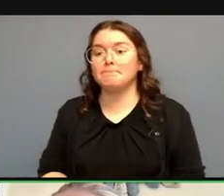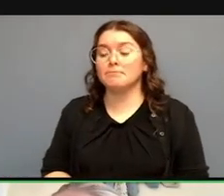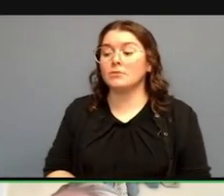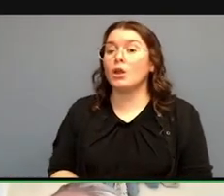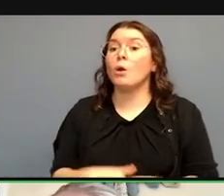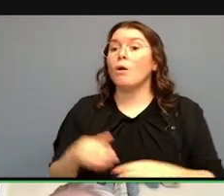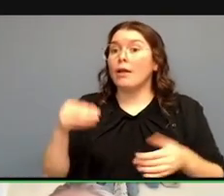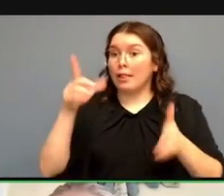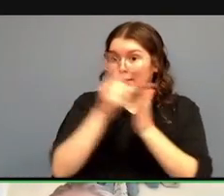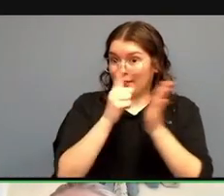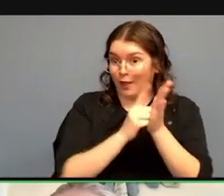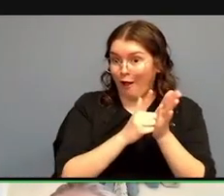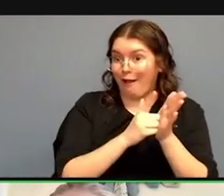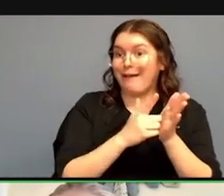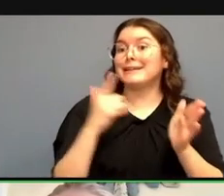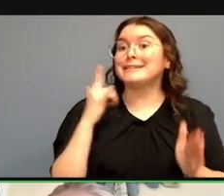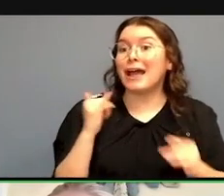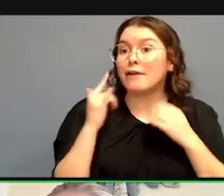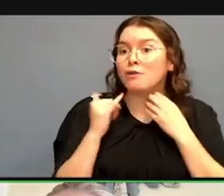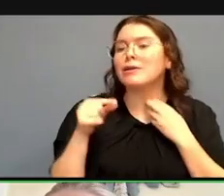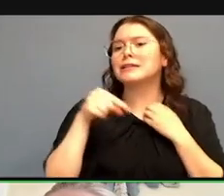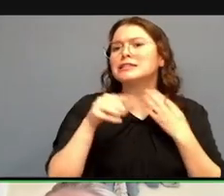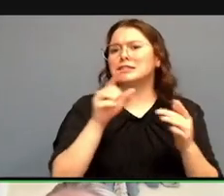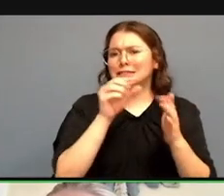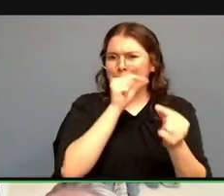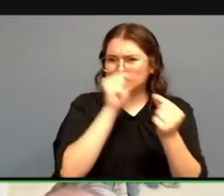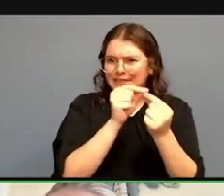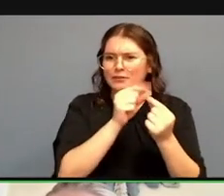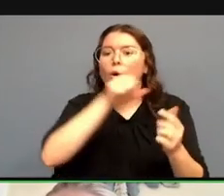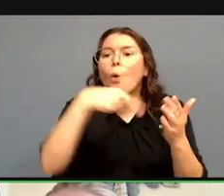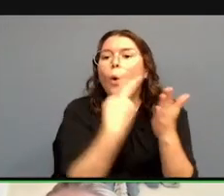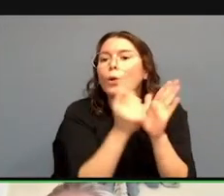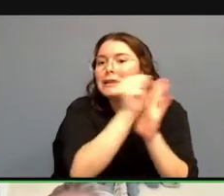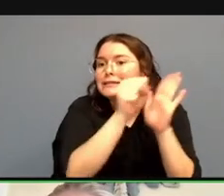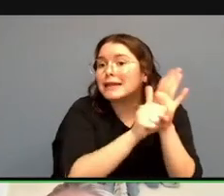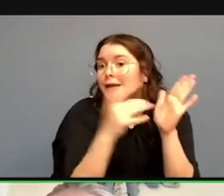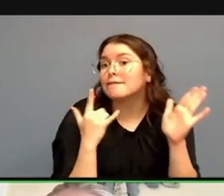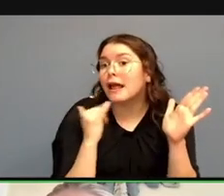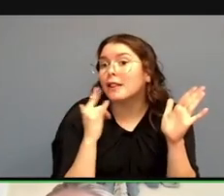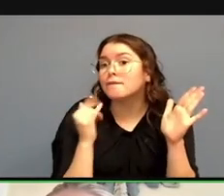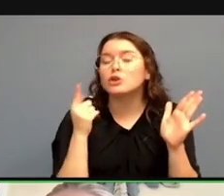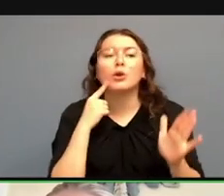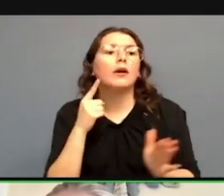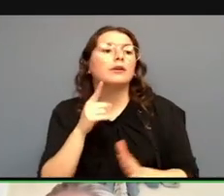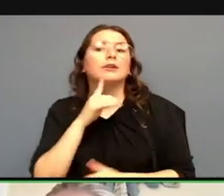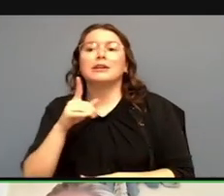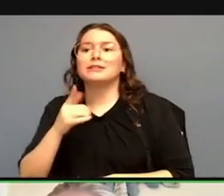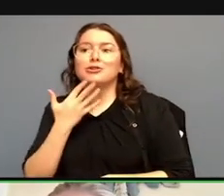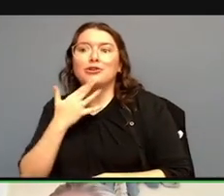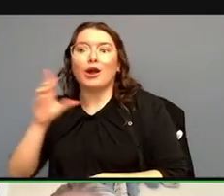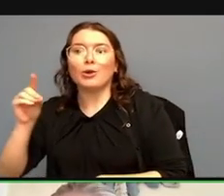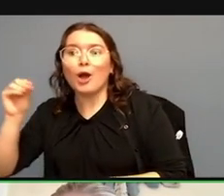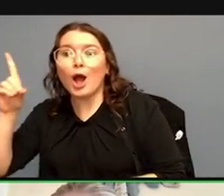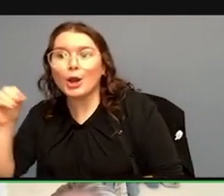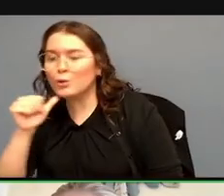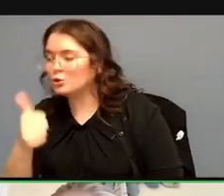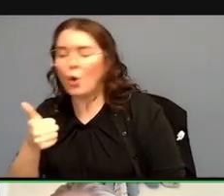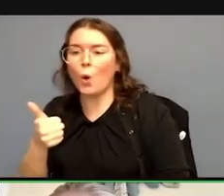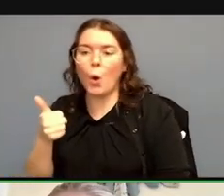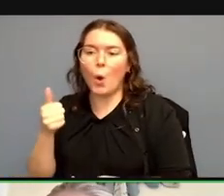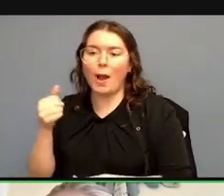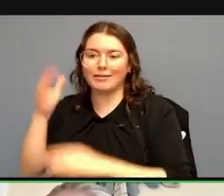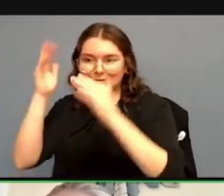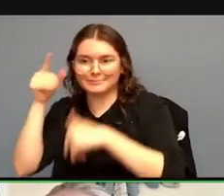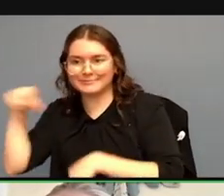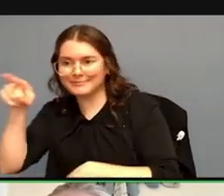in California, now this is specific to our state only. So if you're talking to your friend in Colorado, do not tell them to expect a response